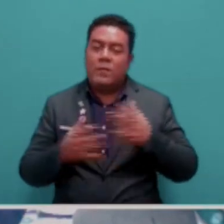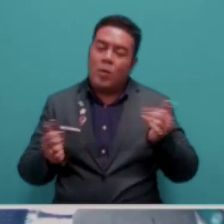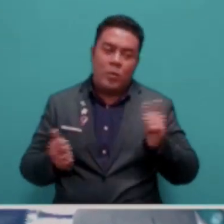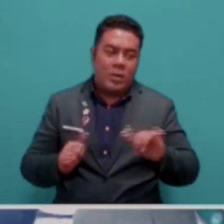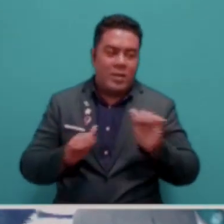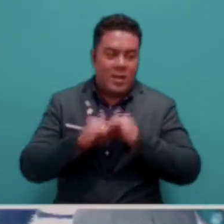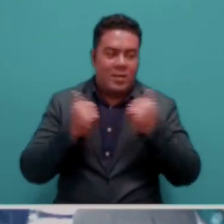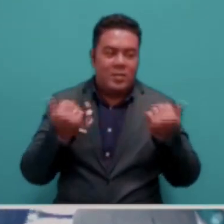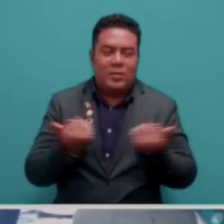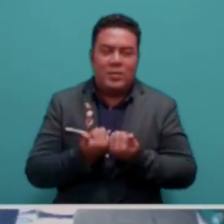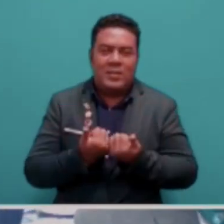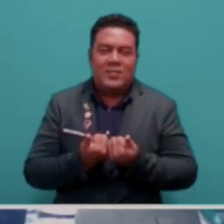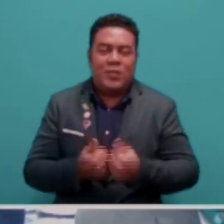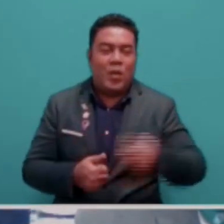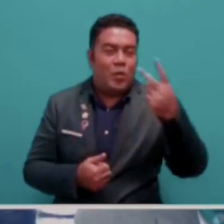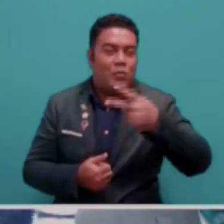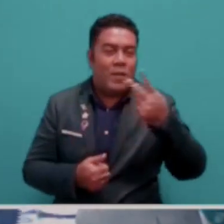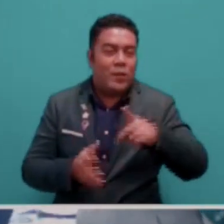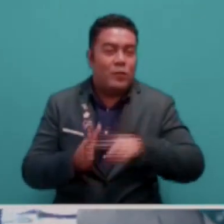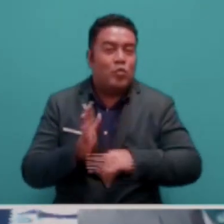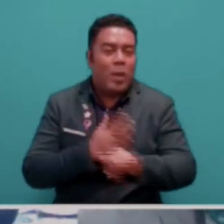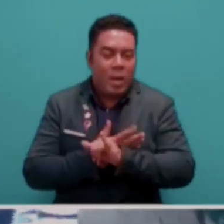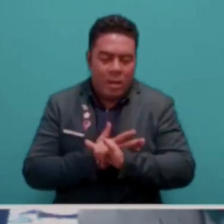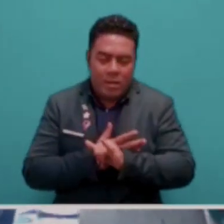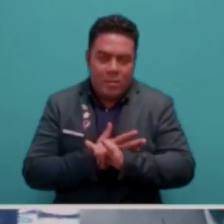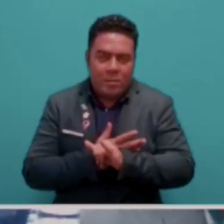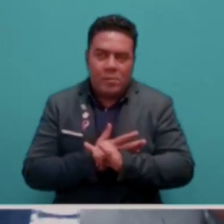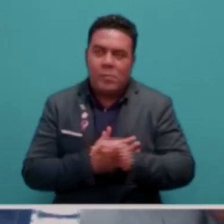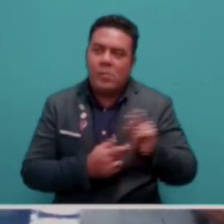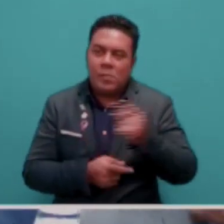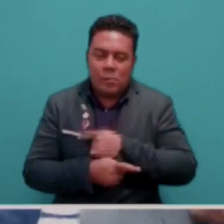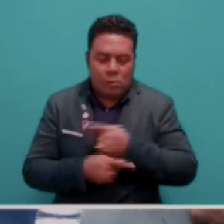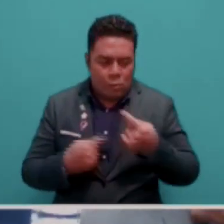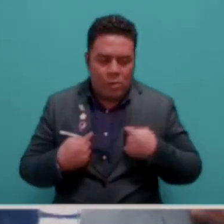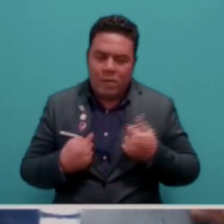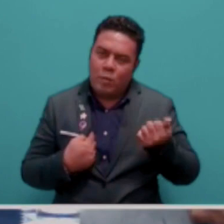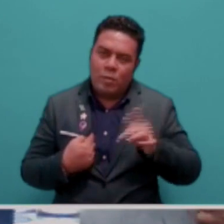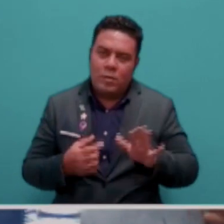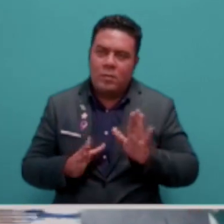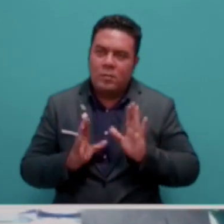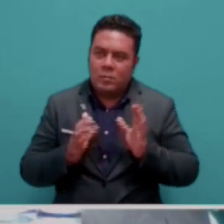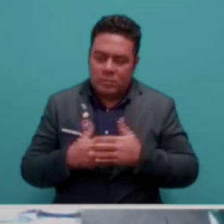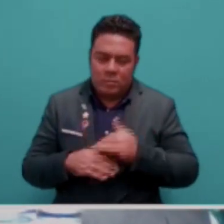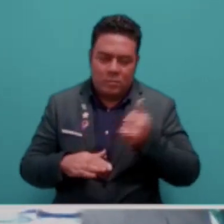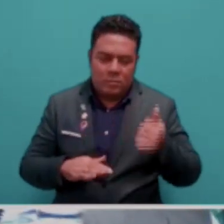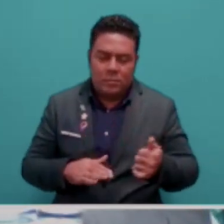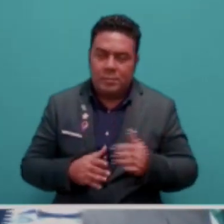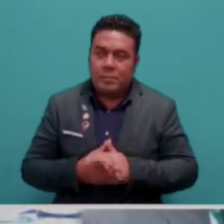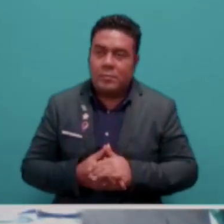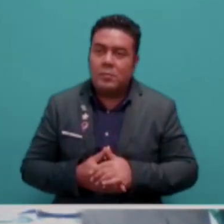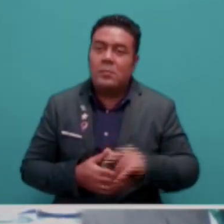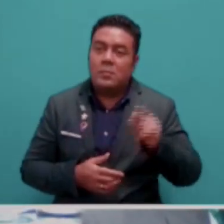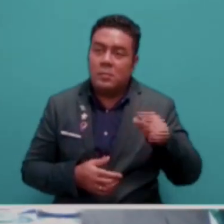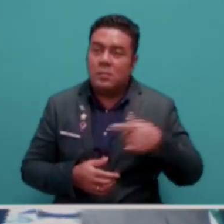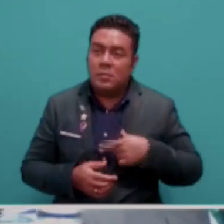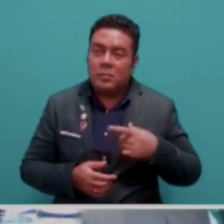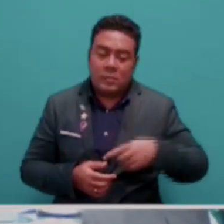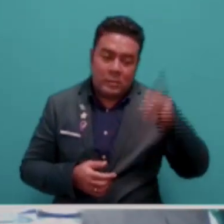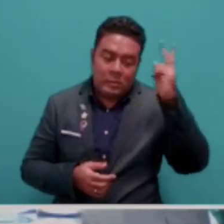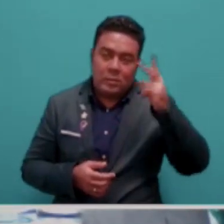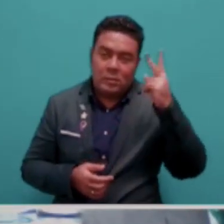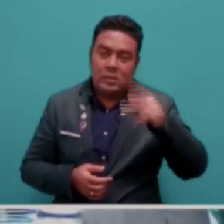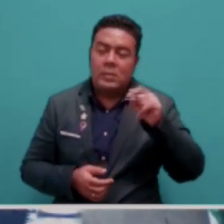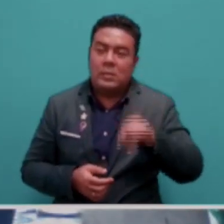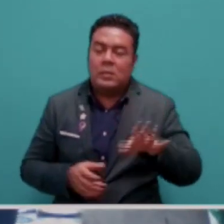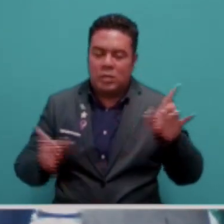to on the 12th of July. That's a matter of principle. Because otherwise, again, this